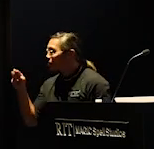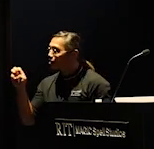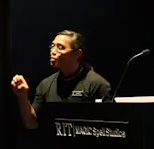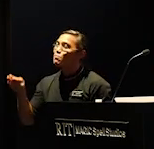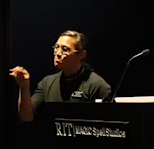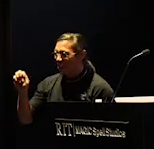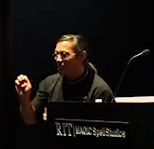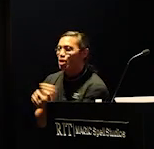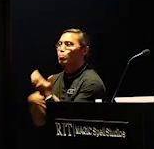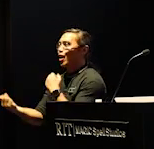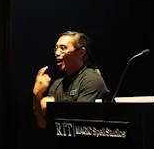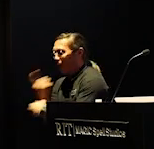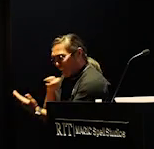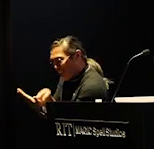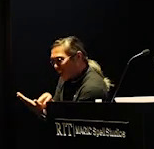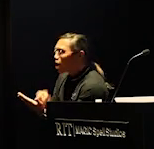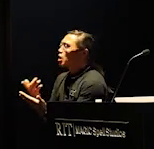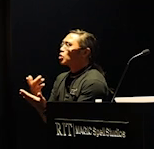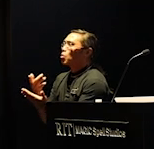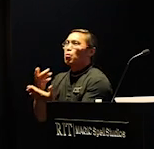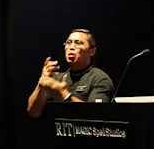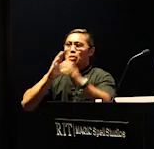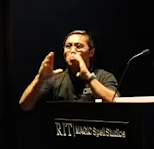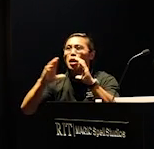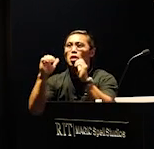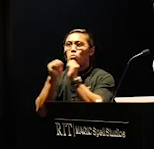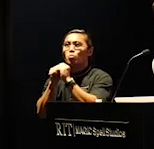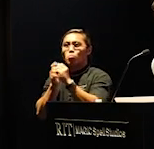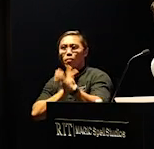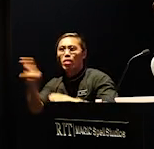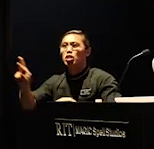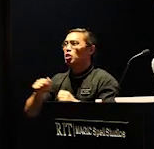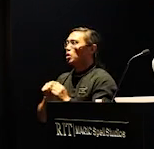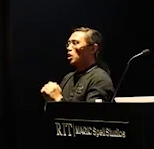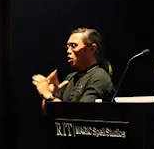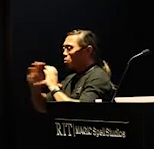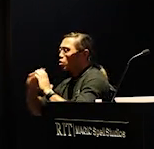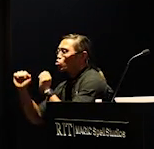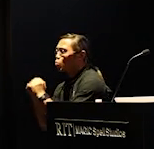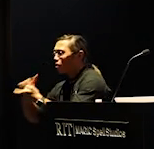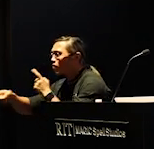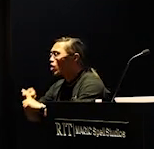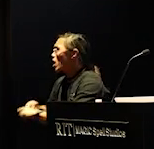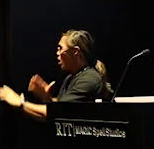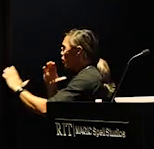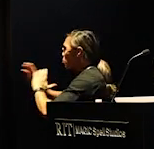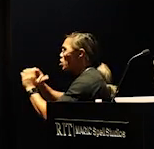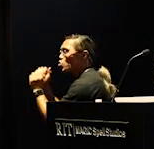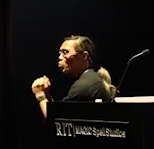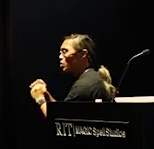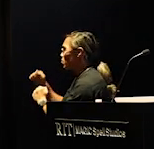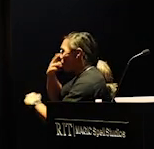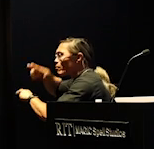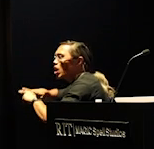It's overwhelming. So what is important to me is feeling through it. Because what could be the method?